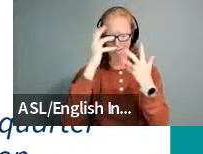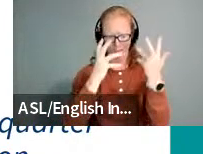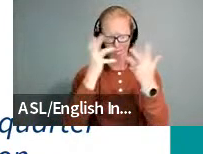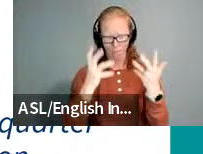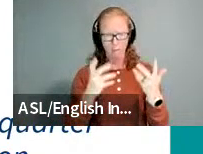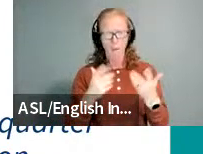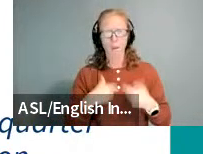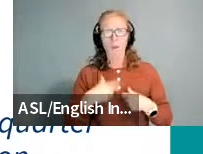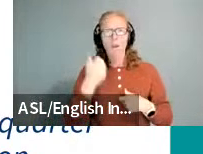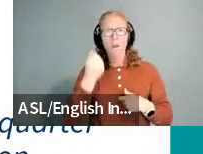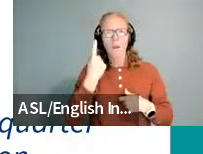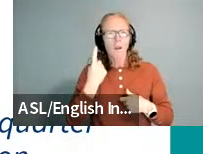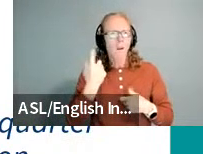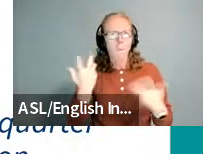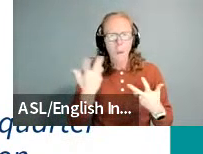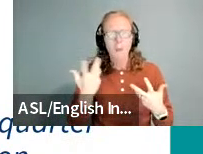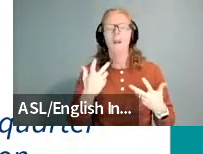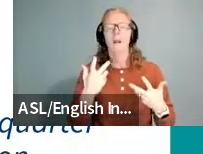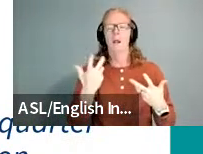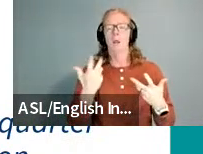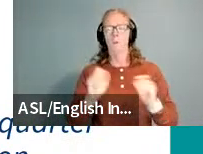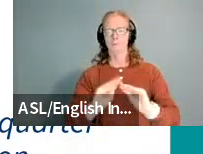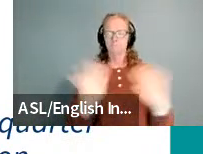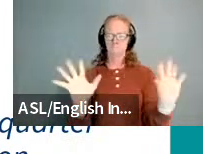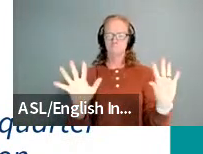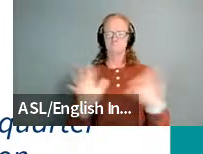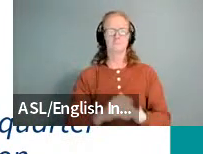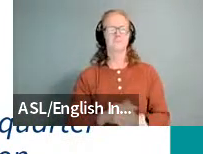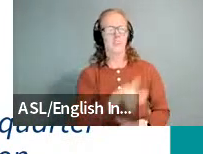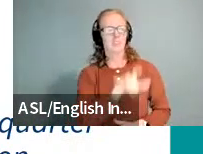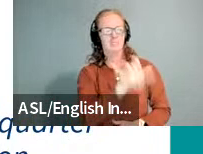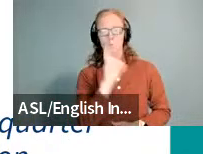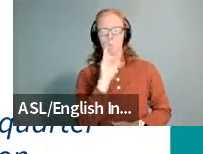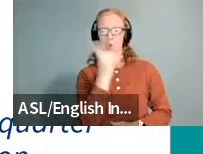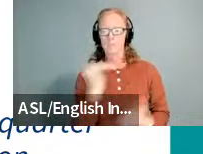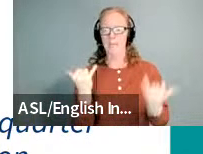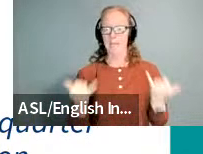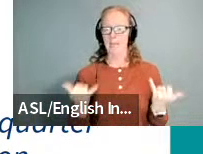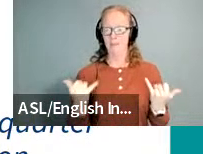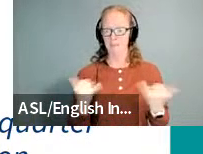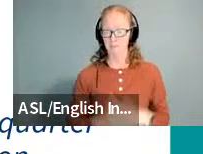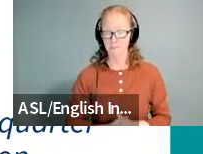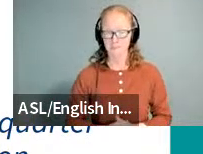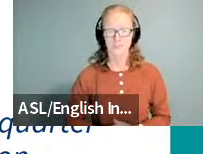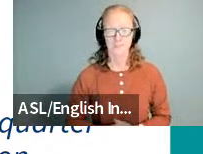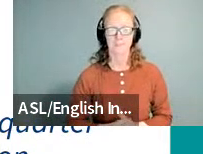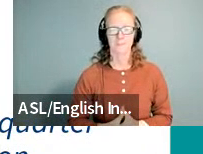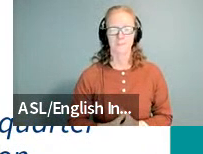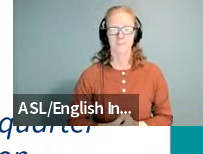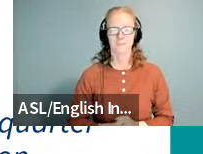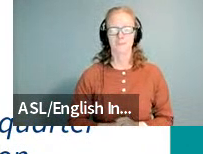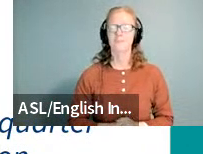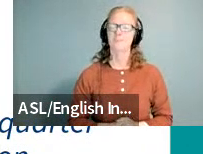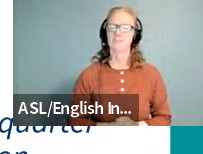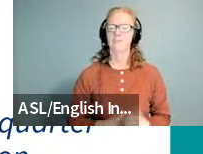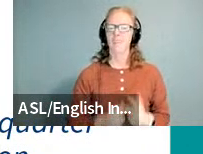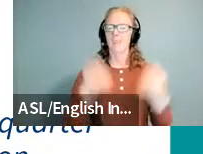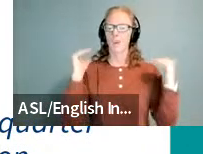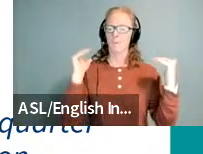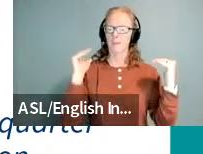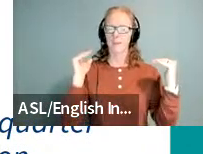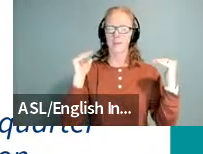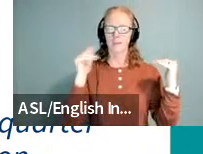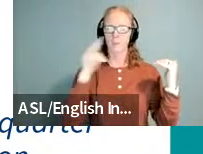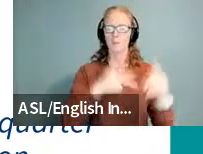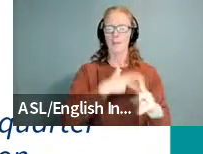understand it as we continue to move through this process. So right now that looks like what we have on deck, and we hope to be able to share kind of that